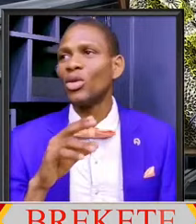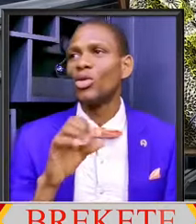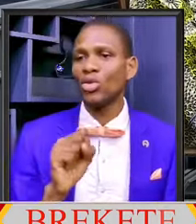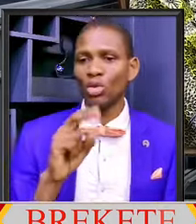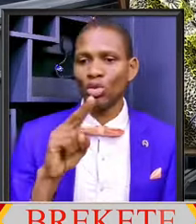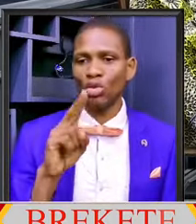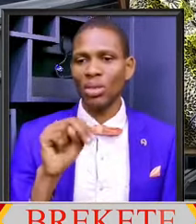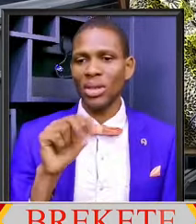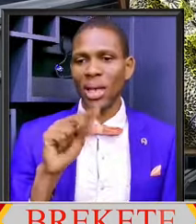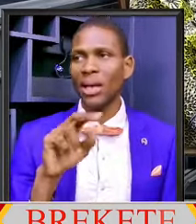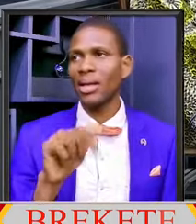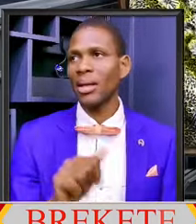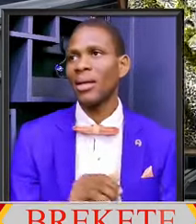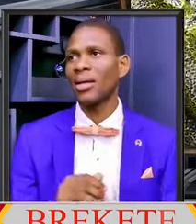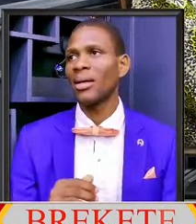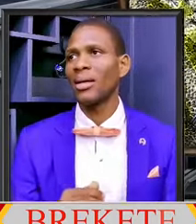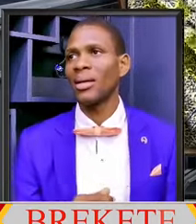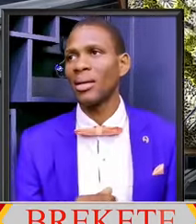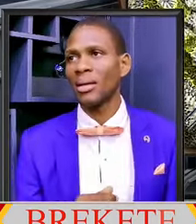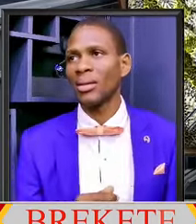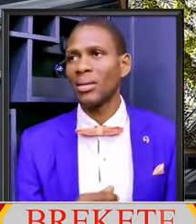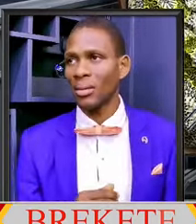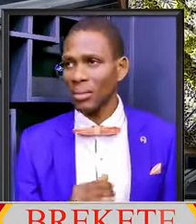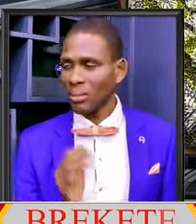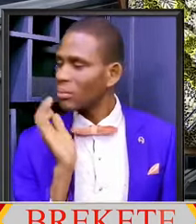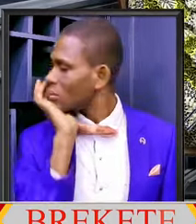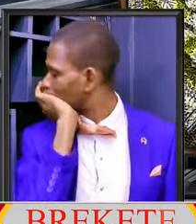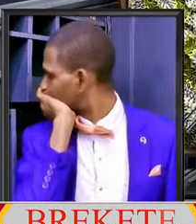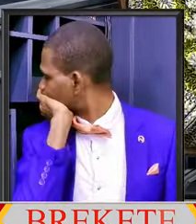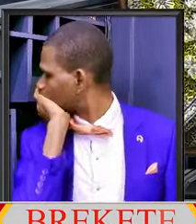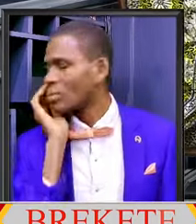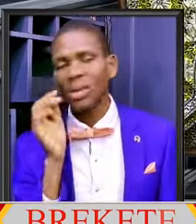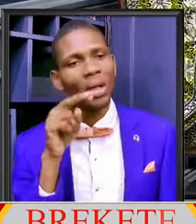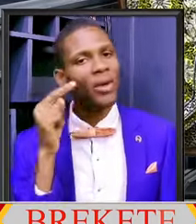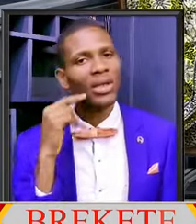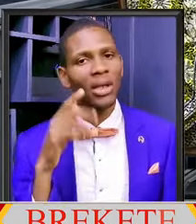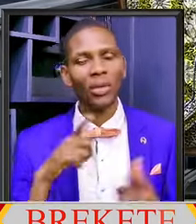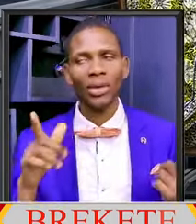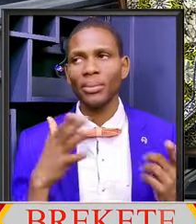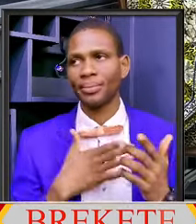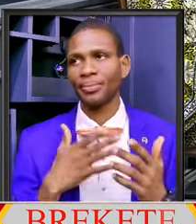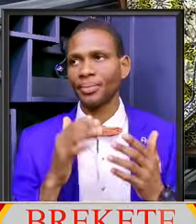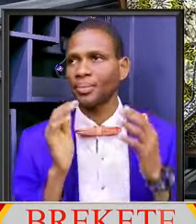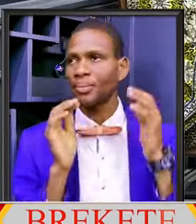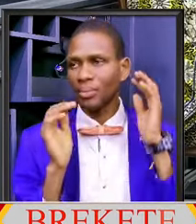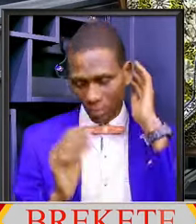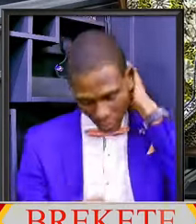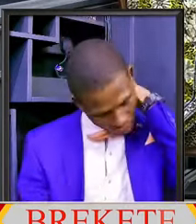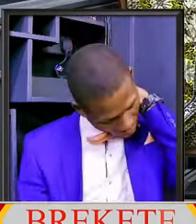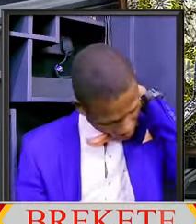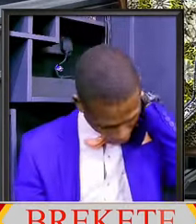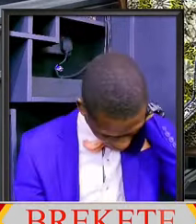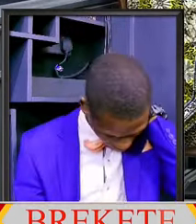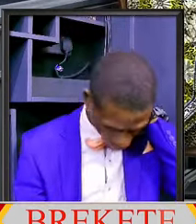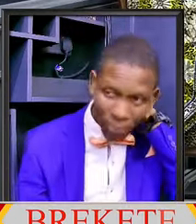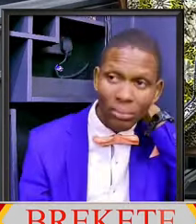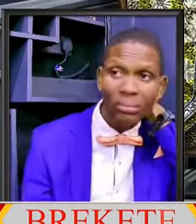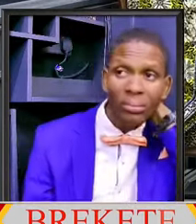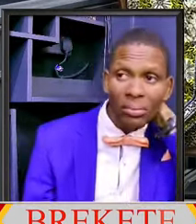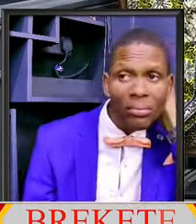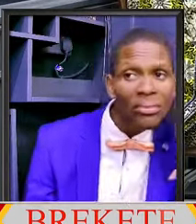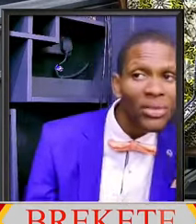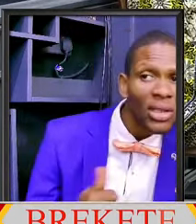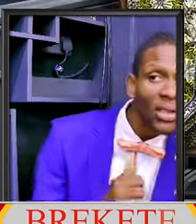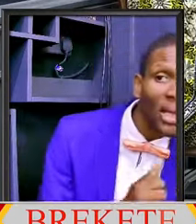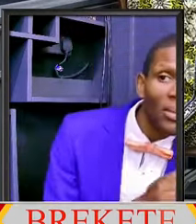Mustafa. Okay. Nasa already programmed aiki ni banda abin da zan ka mata na ce burin ka mata wannan jakan ta saka yan ta ciki.